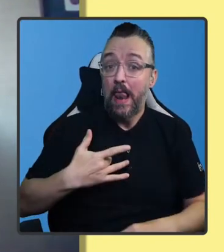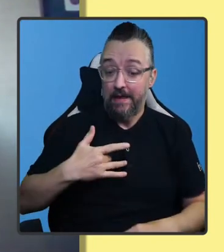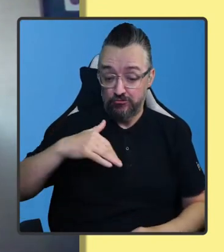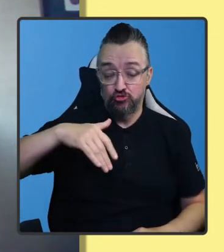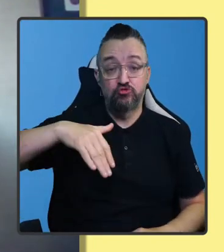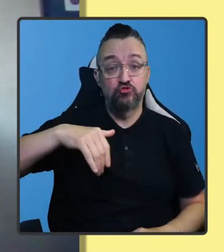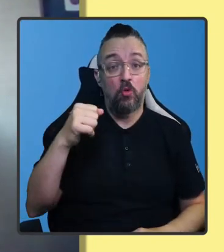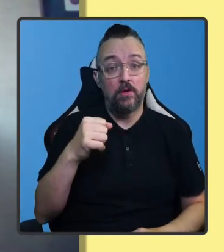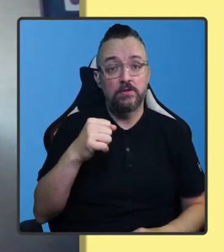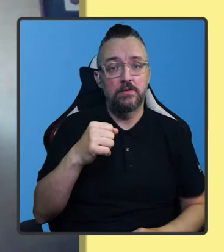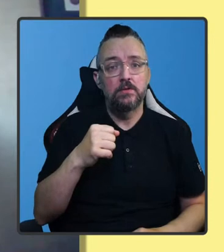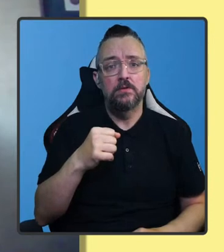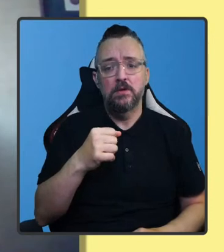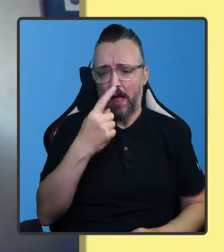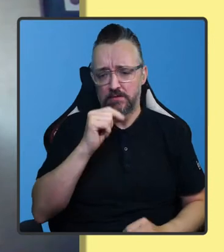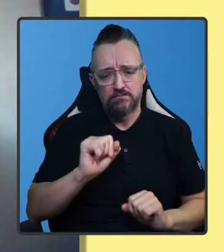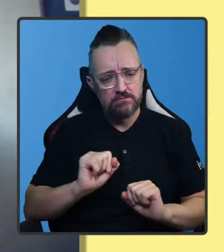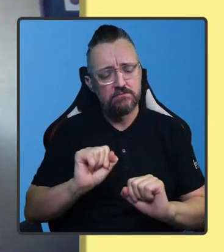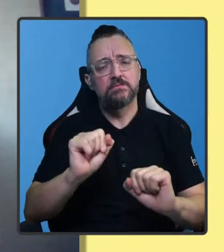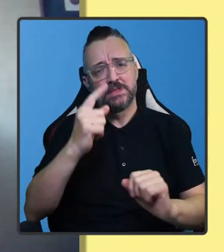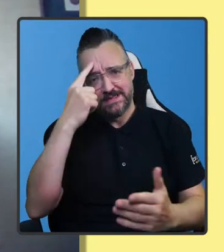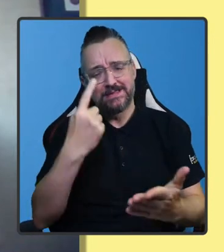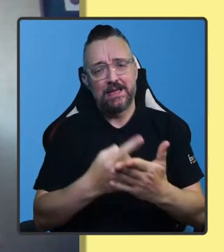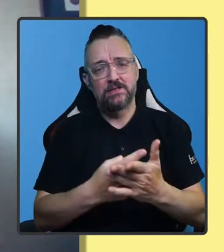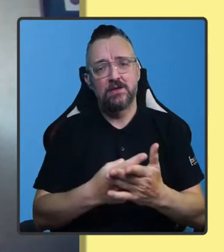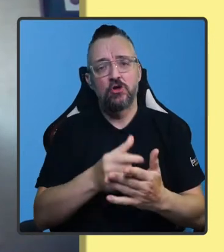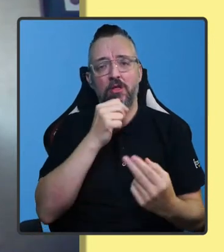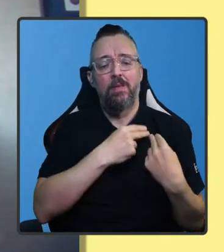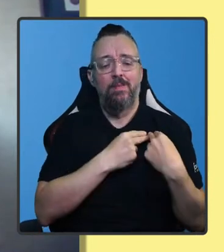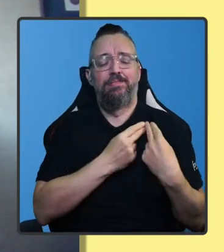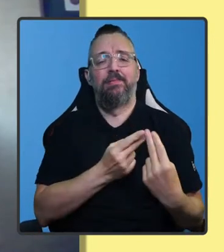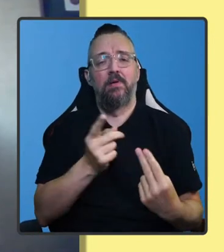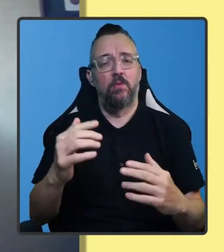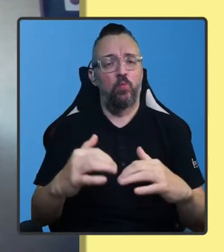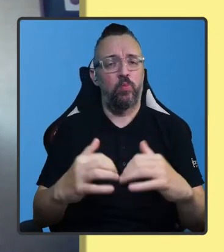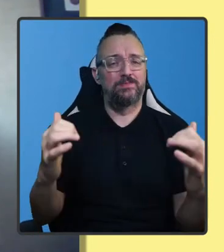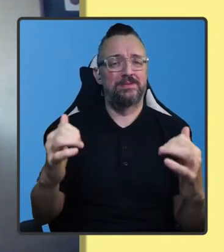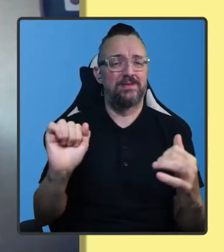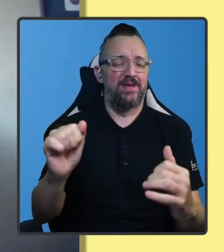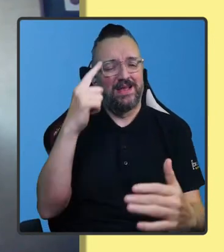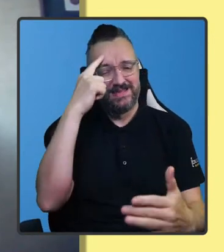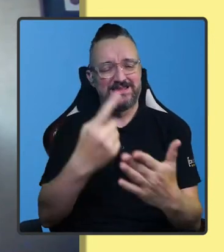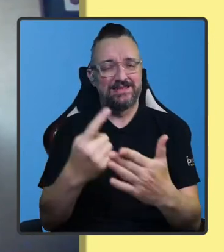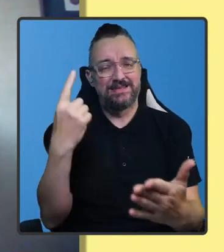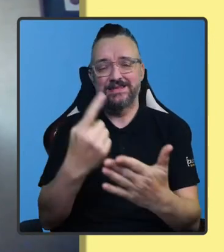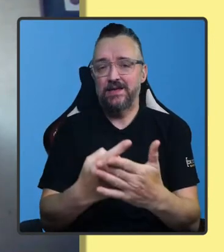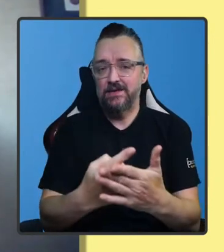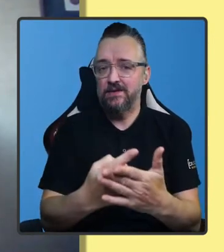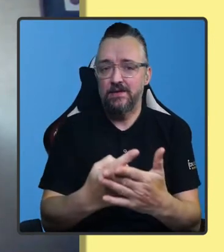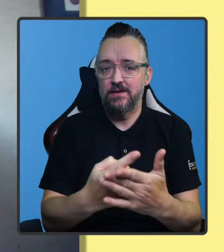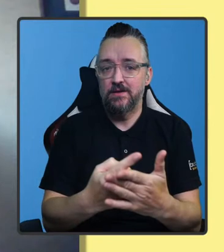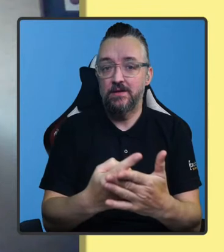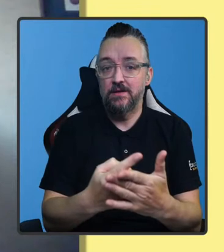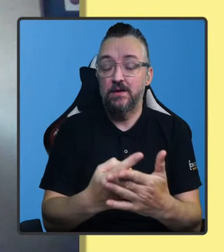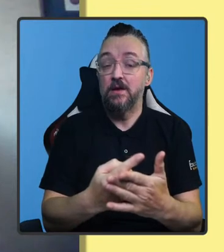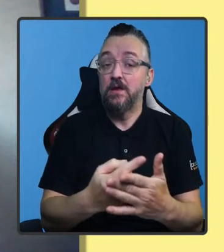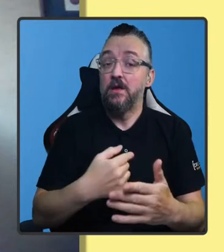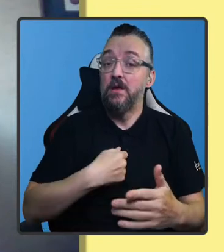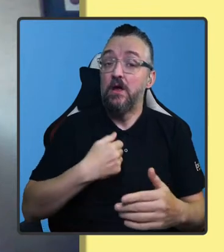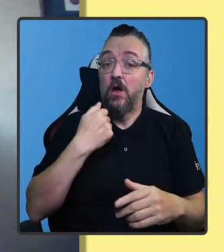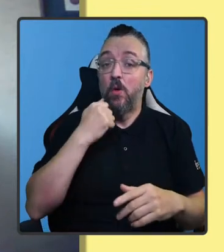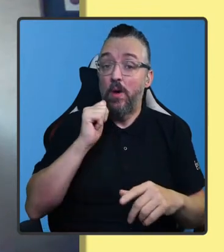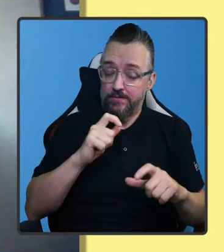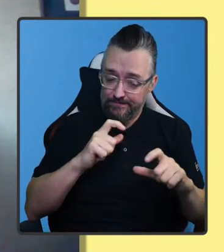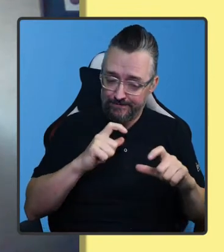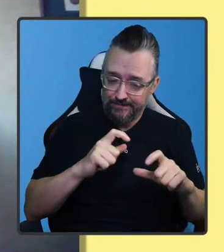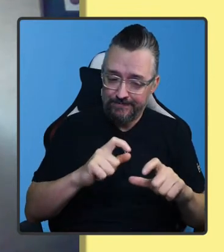decisions about their lives rather than leaving it to Westminster. That's the case we will make in the months ahead, and that's the case